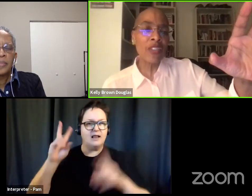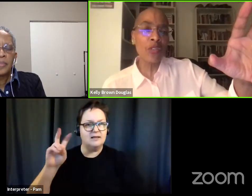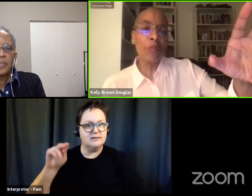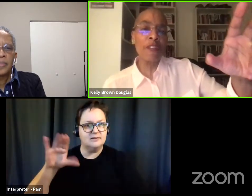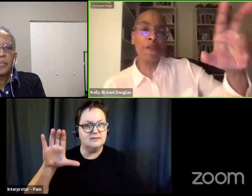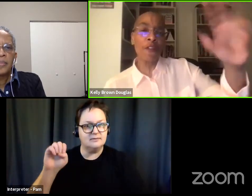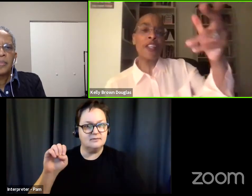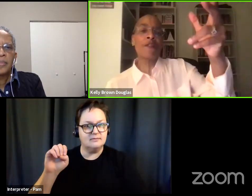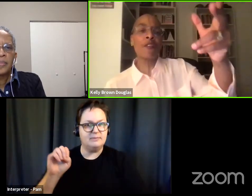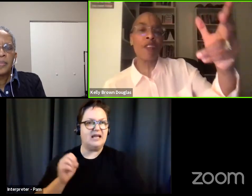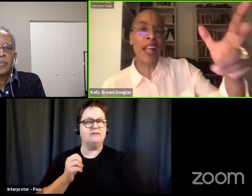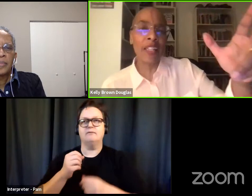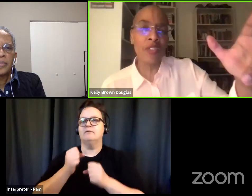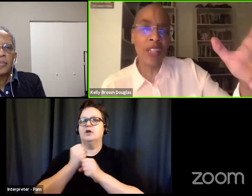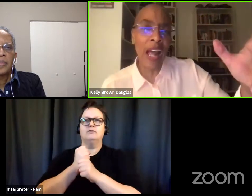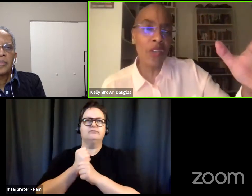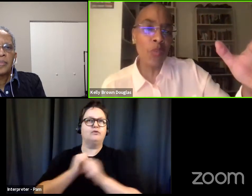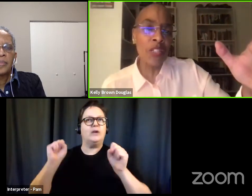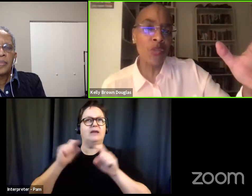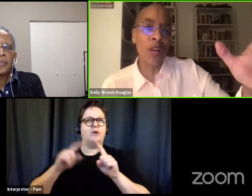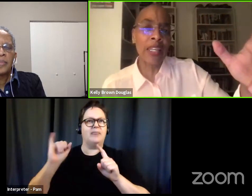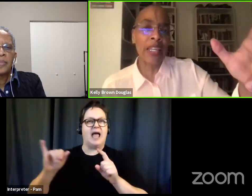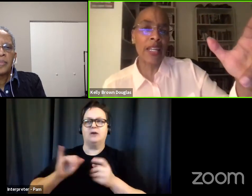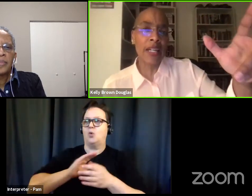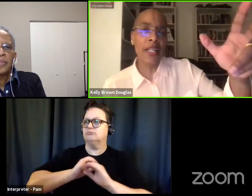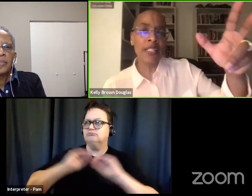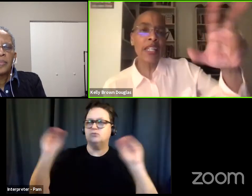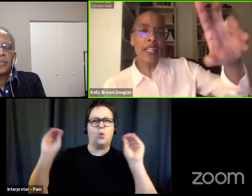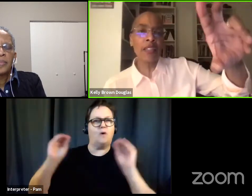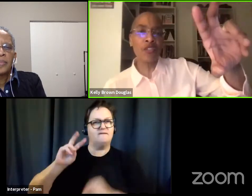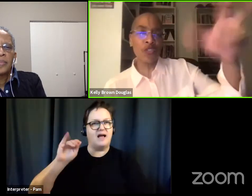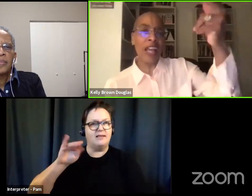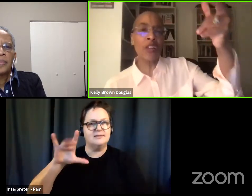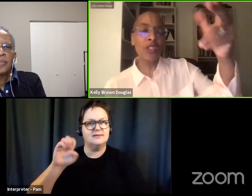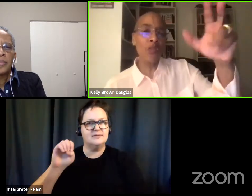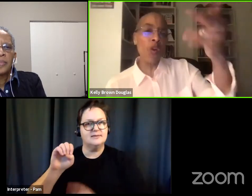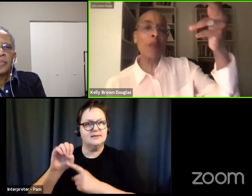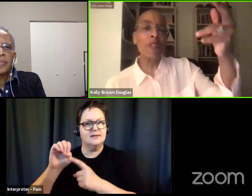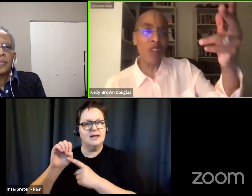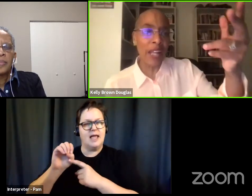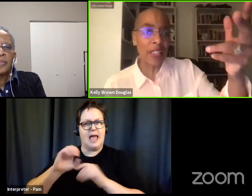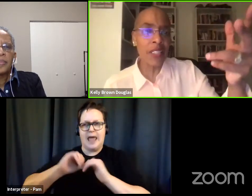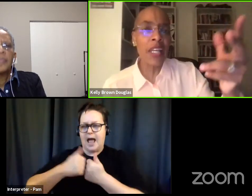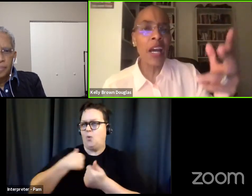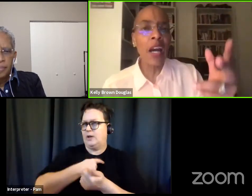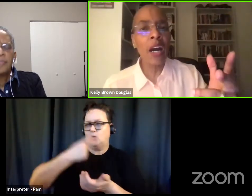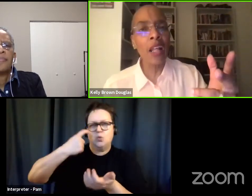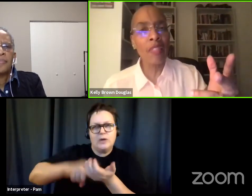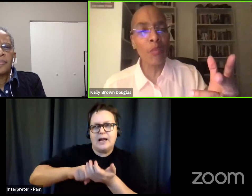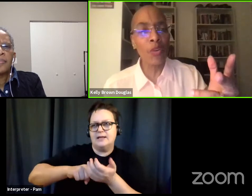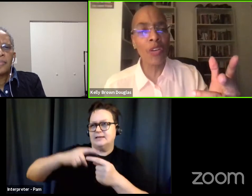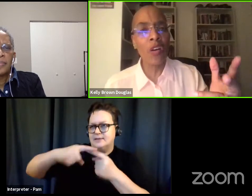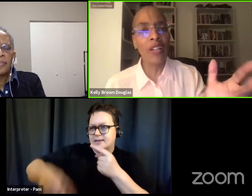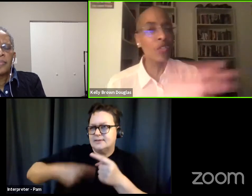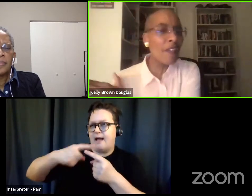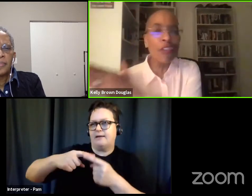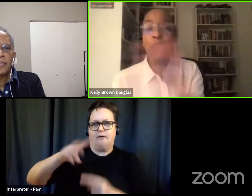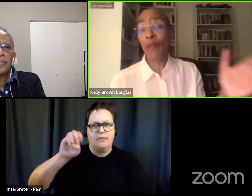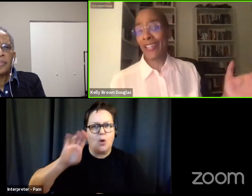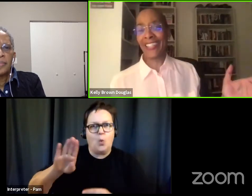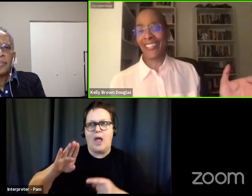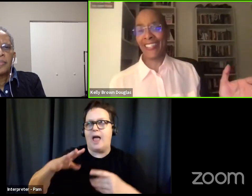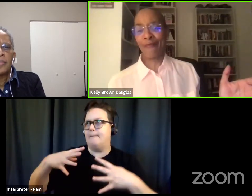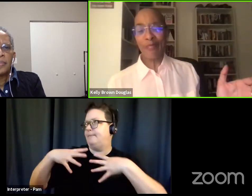it mean to be freed from violence, and how are we to recognize the cycle and web of violence that we are caught in? So I